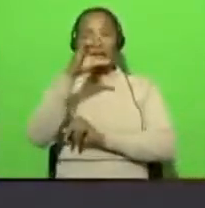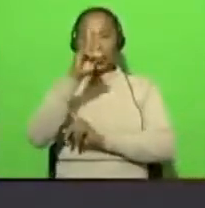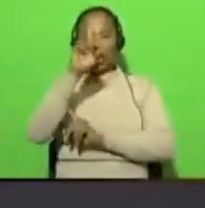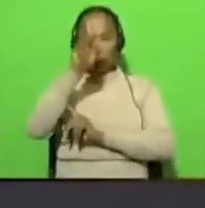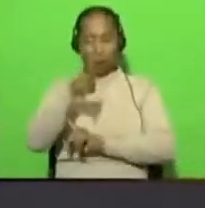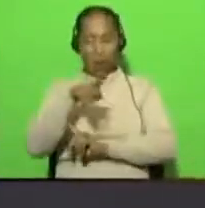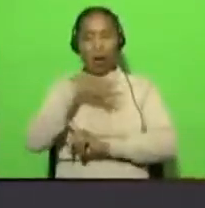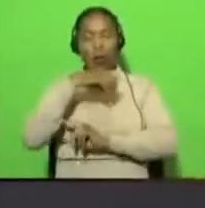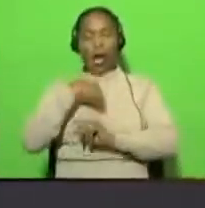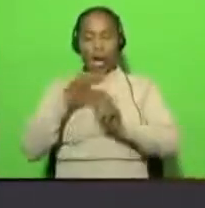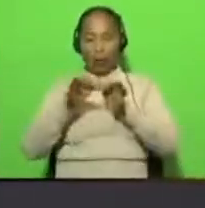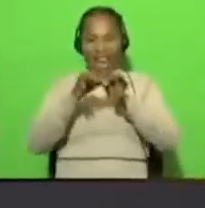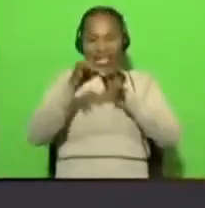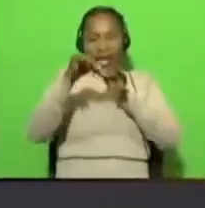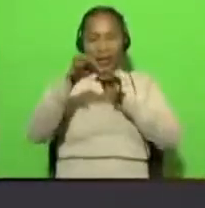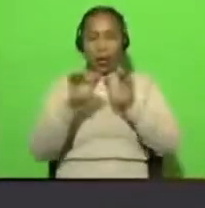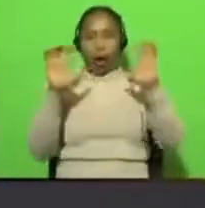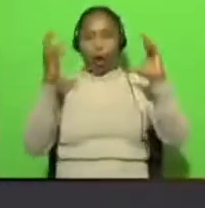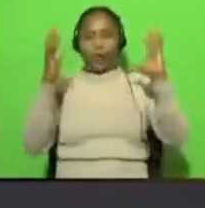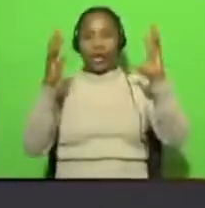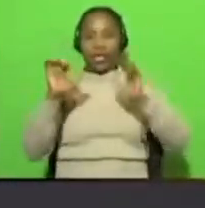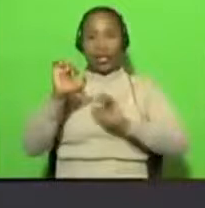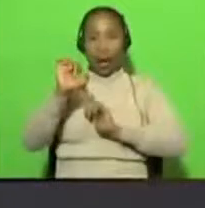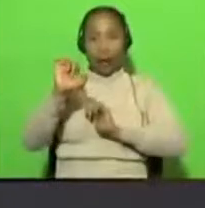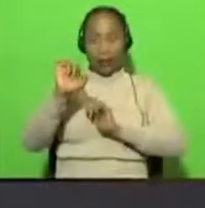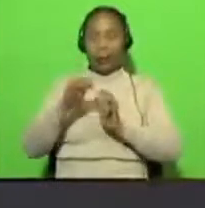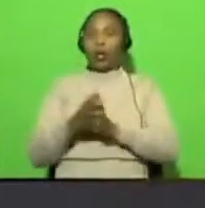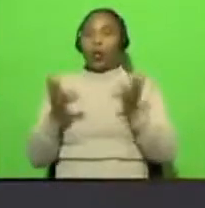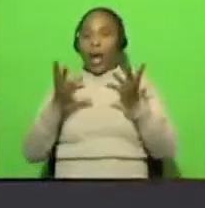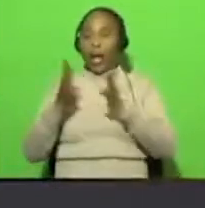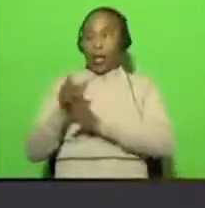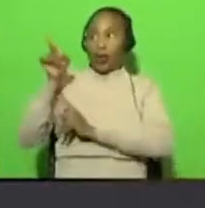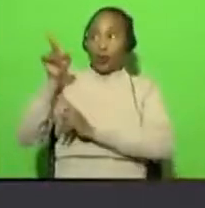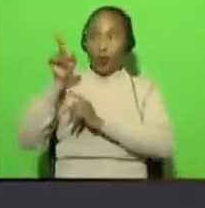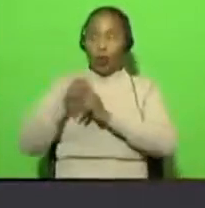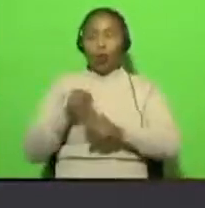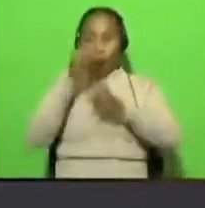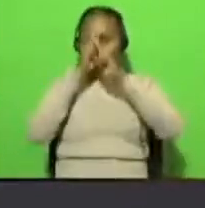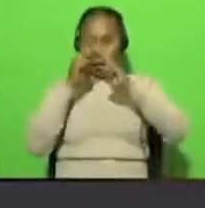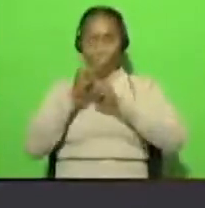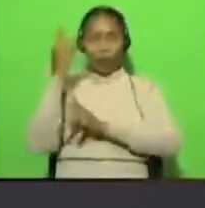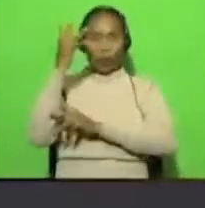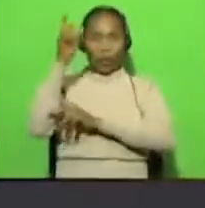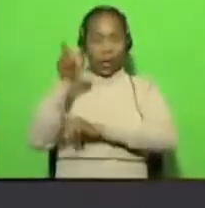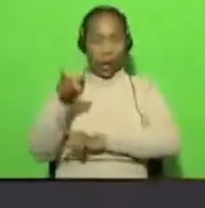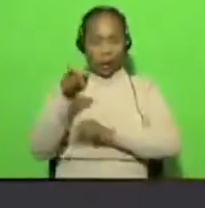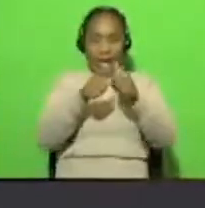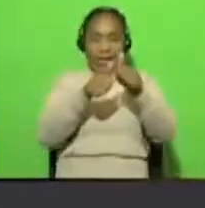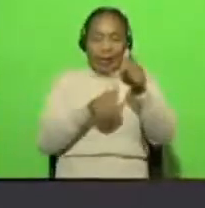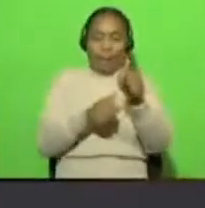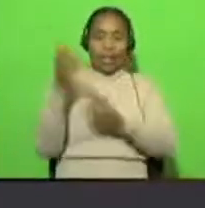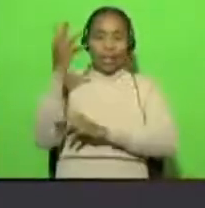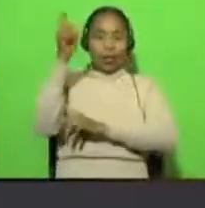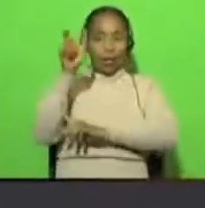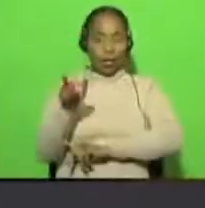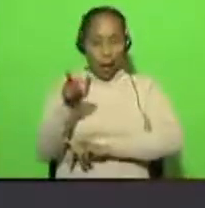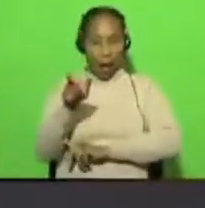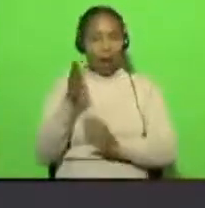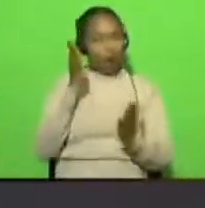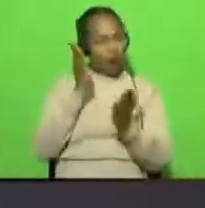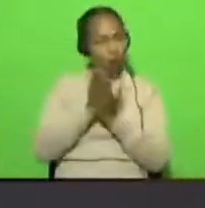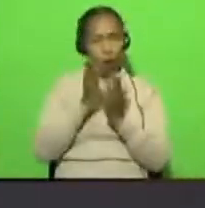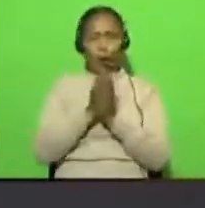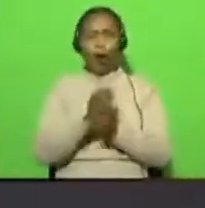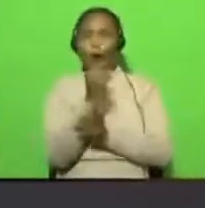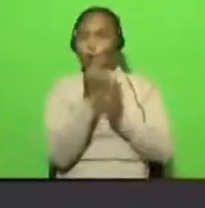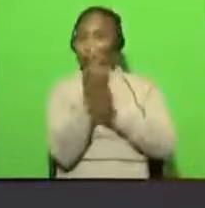its congratulations to you, Honourable Speaker, and the Deputy Speaker. I'm sure the two of